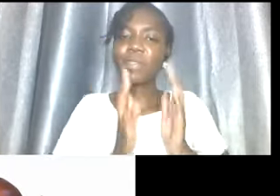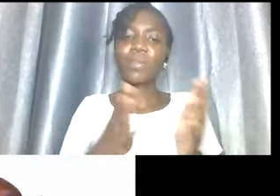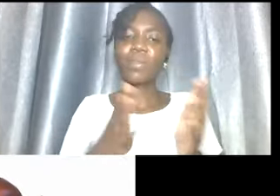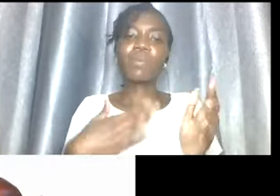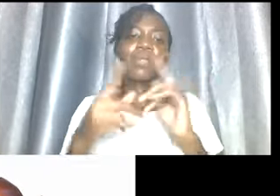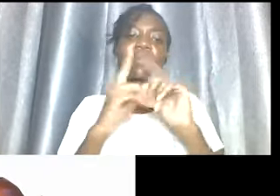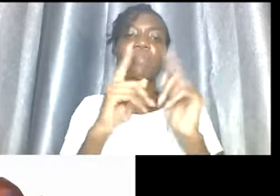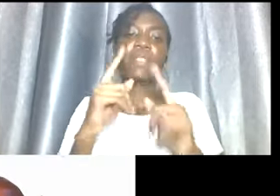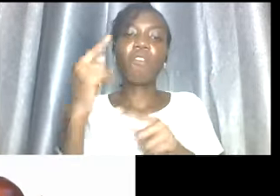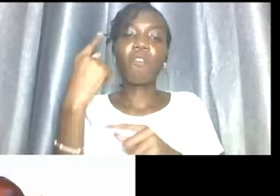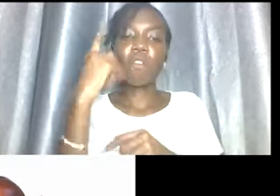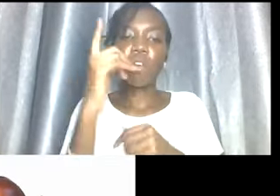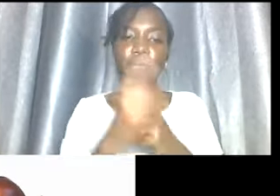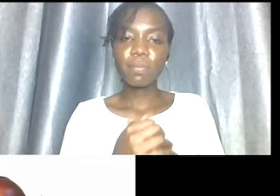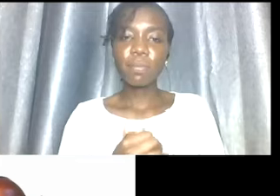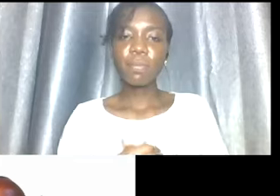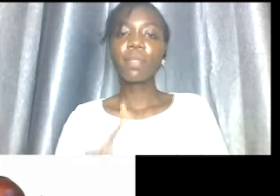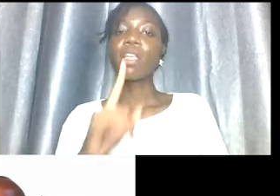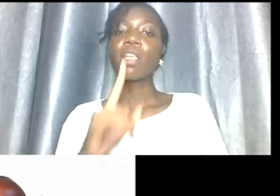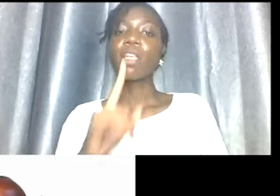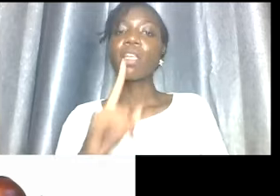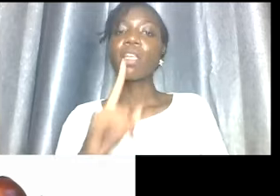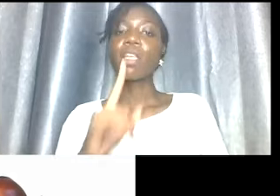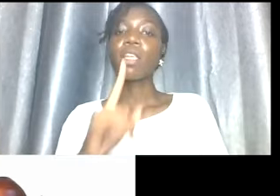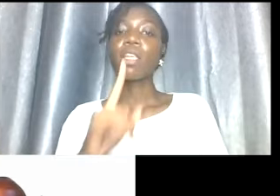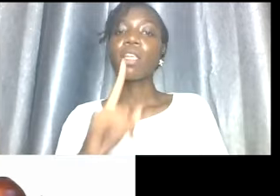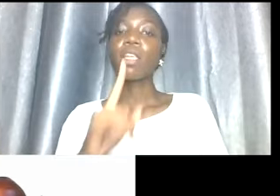So always increase your connection.